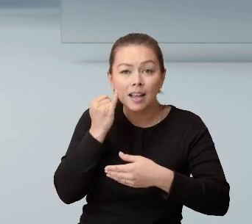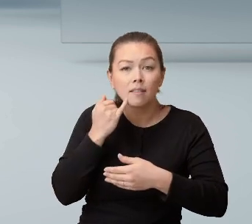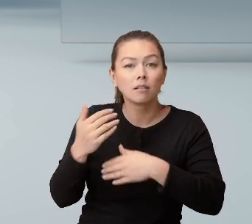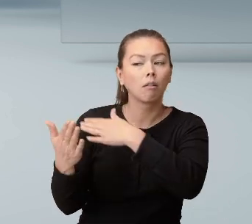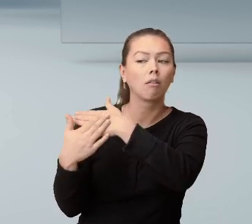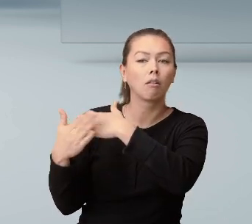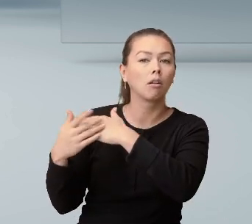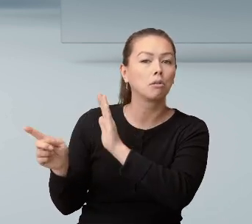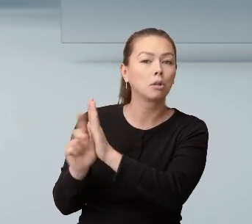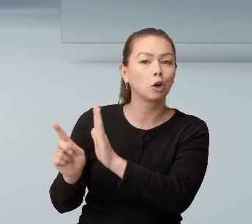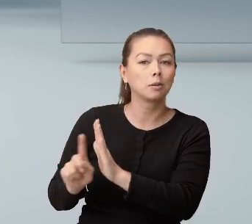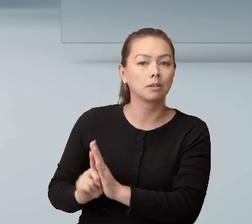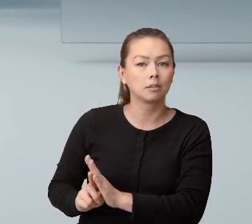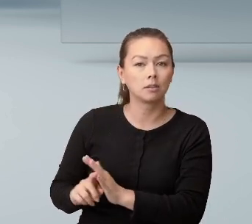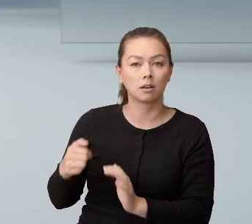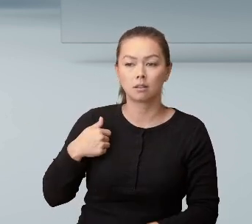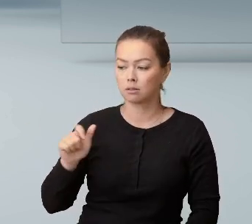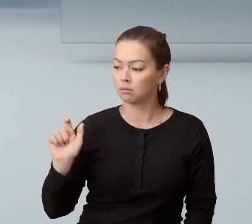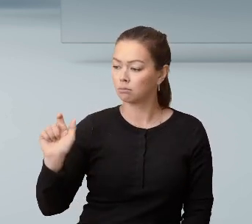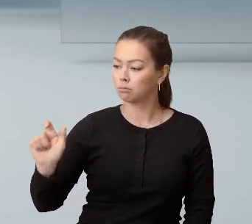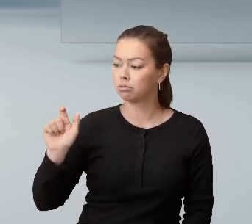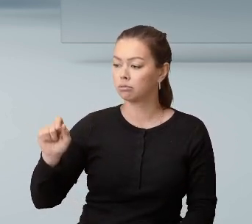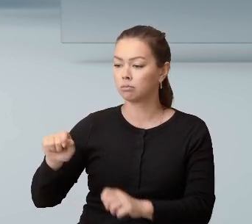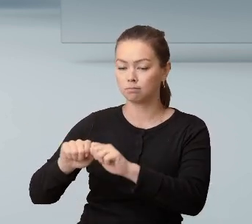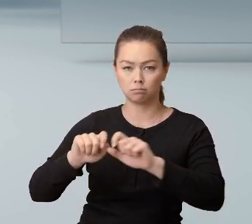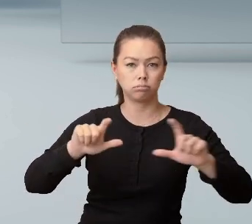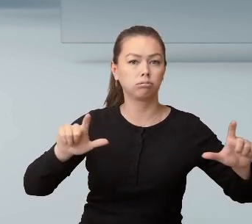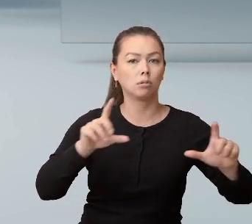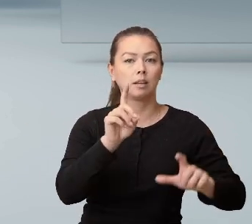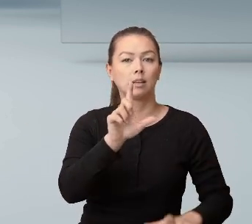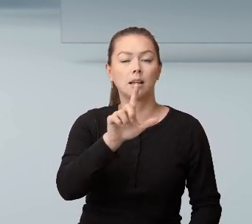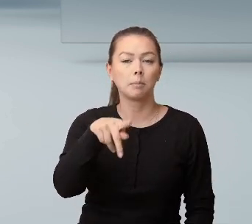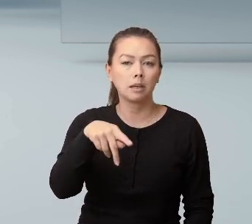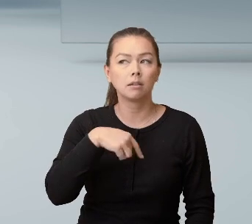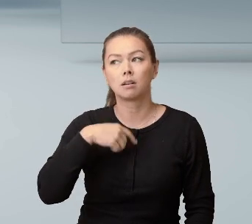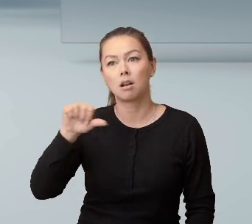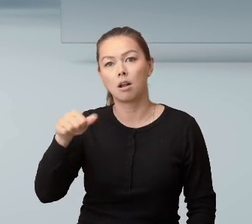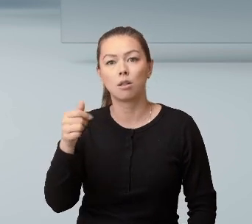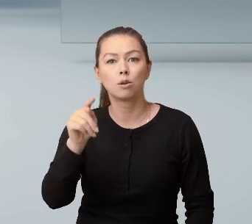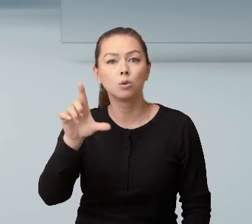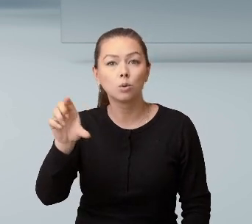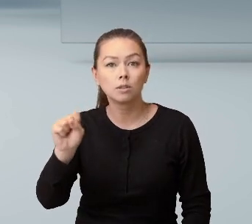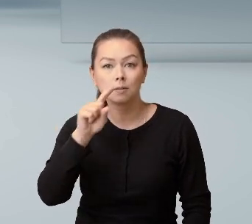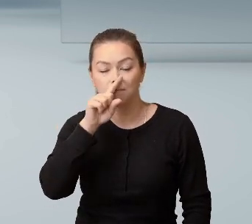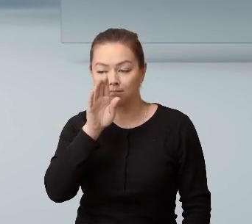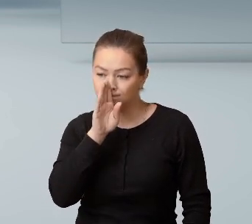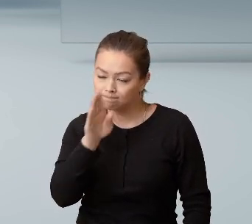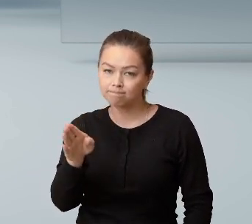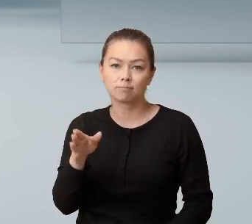alerts coming through, there are links through to the DLP tools and other tools straight from Copilot for security.